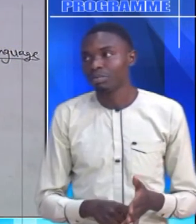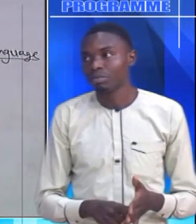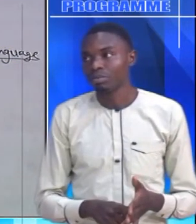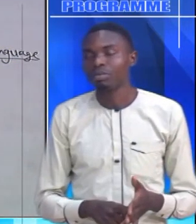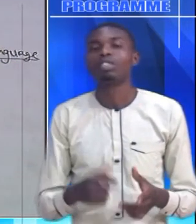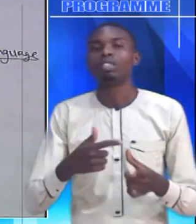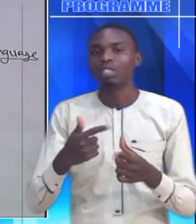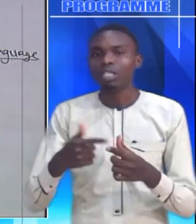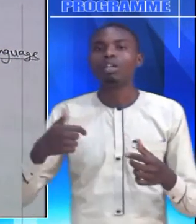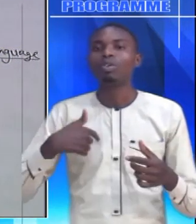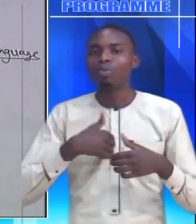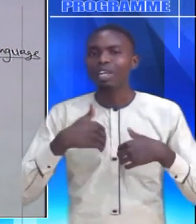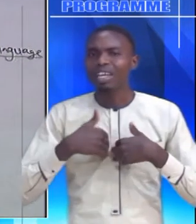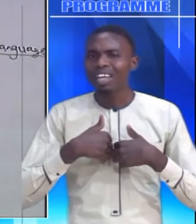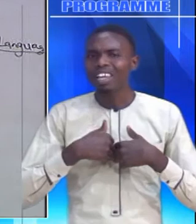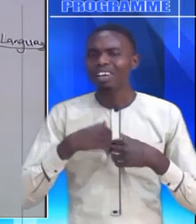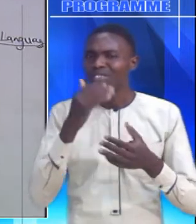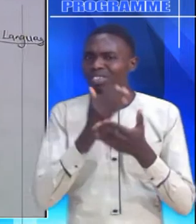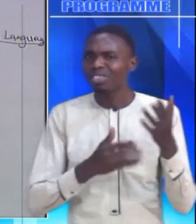A-I-O-U out of this